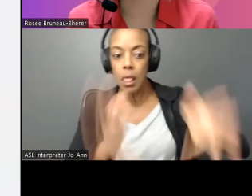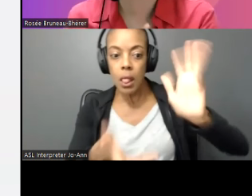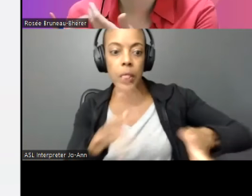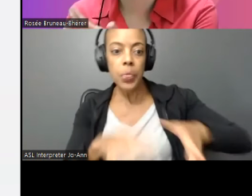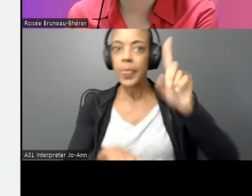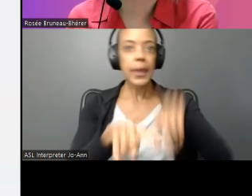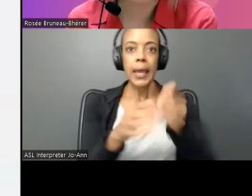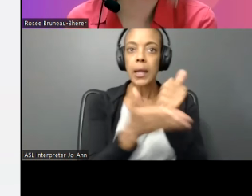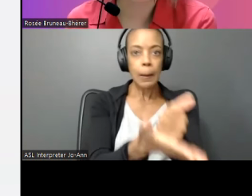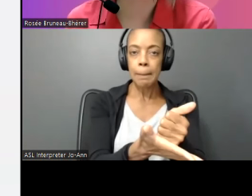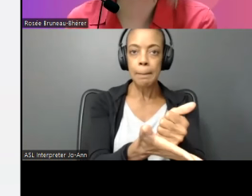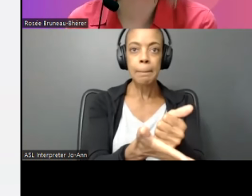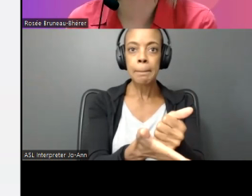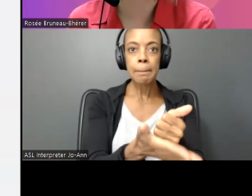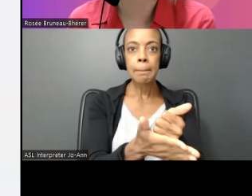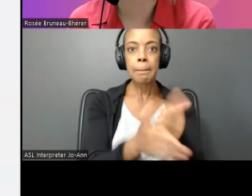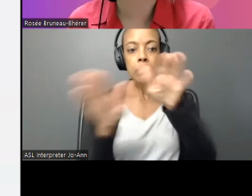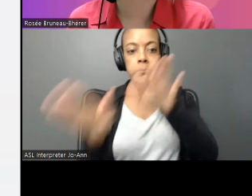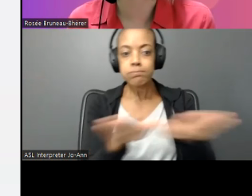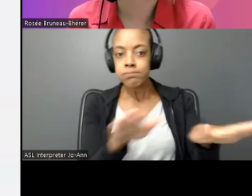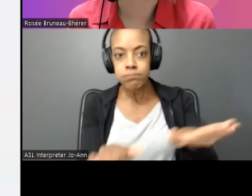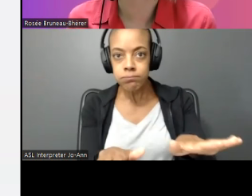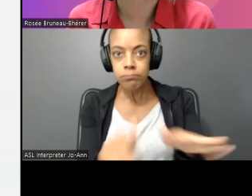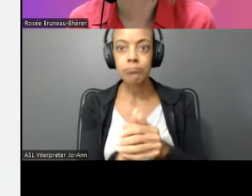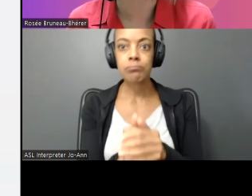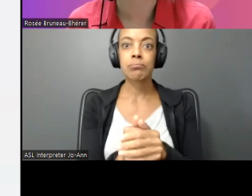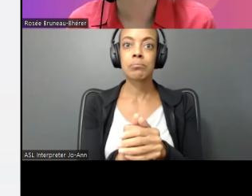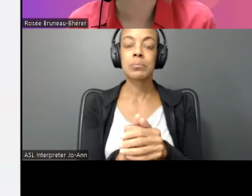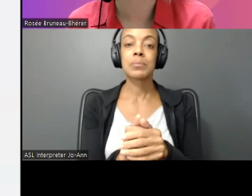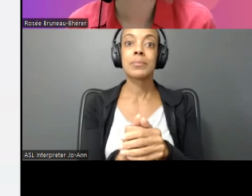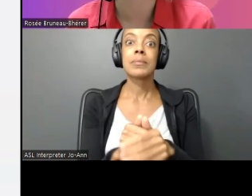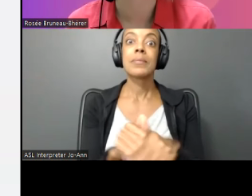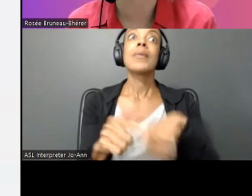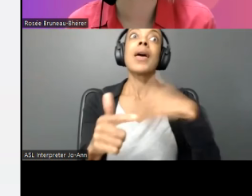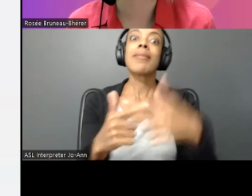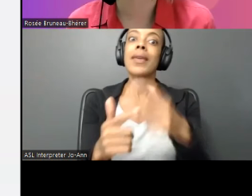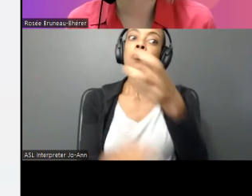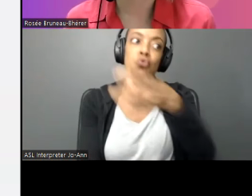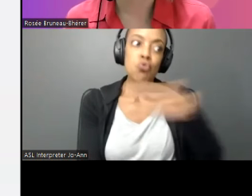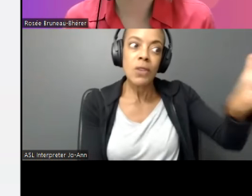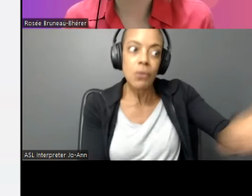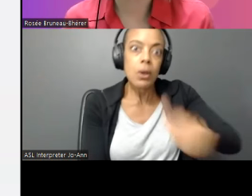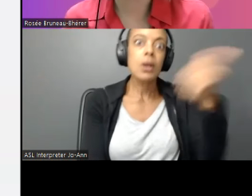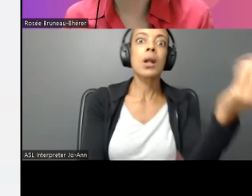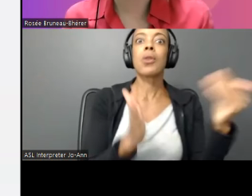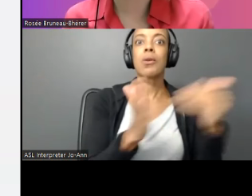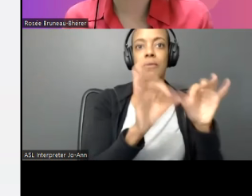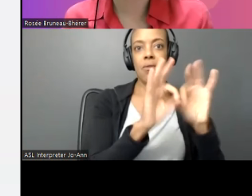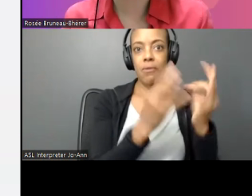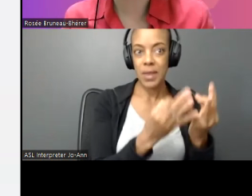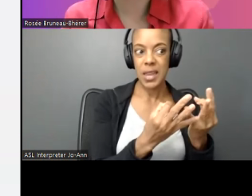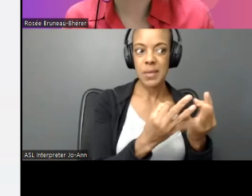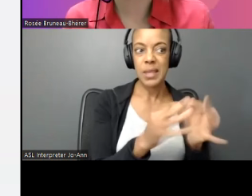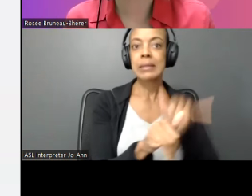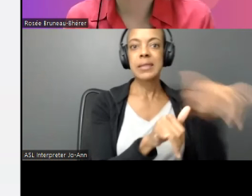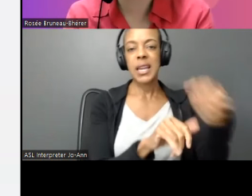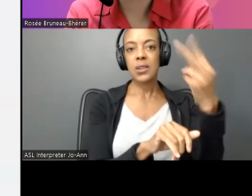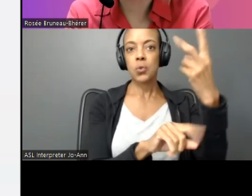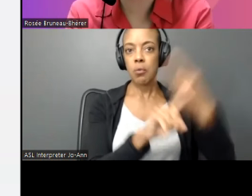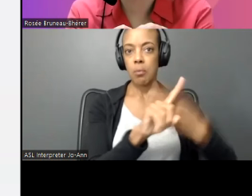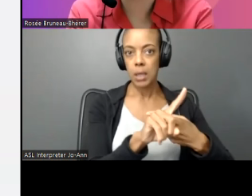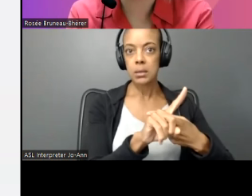needs. So he had to be transferred again in another family, and he's been there for 12 months. So we